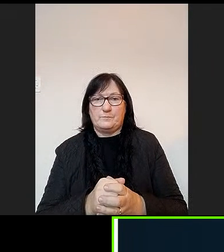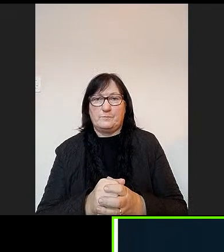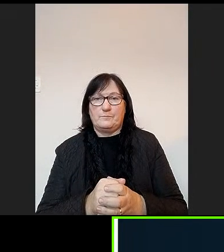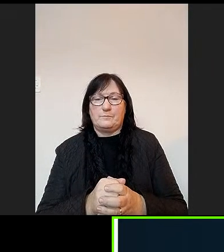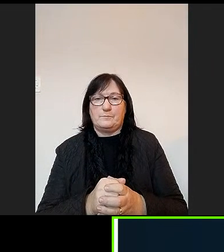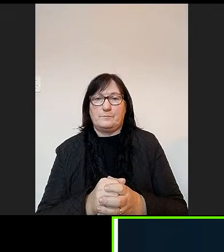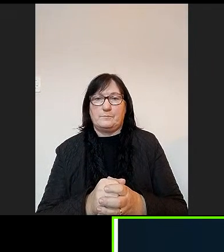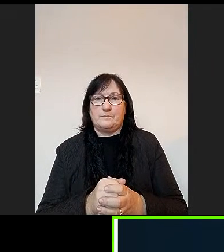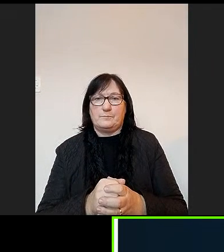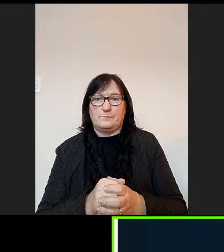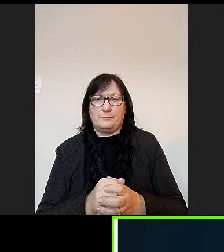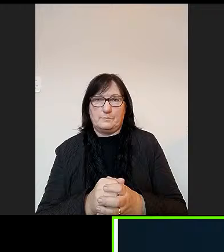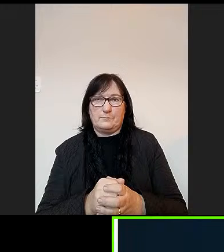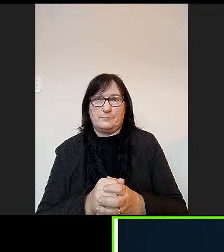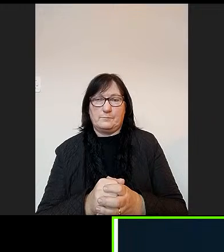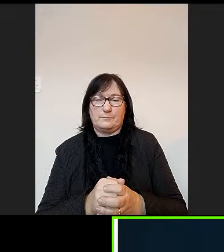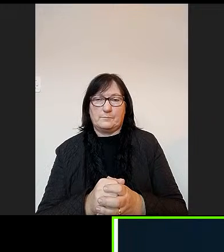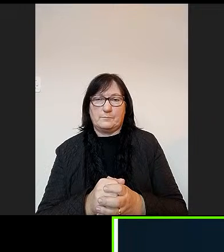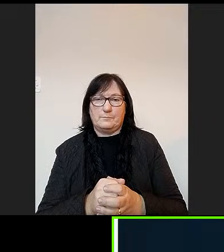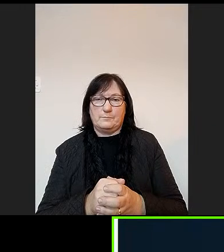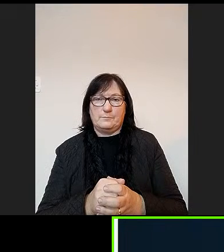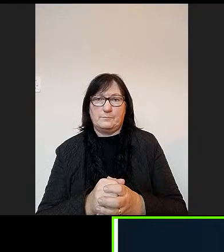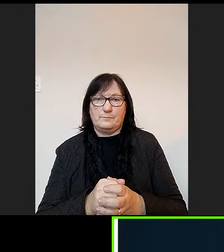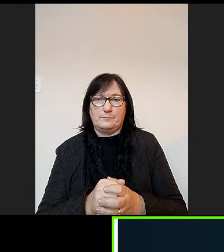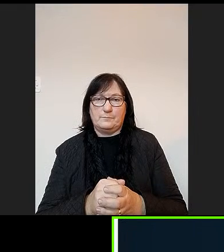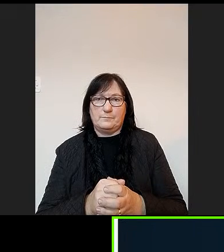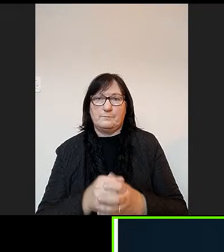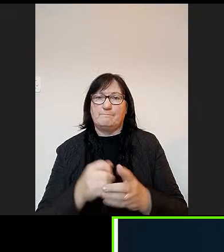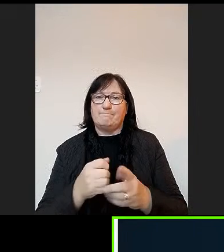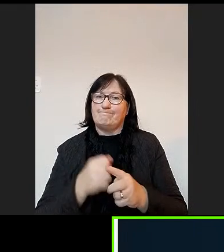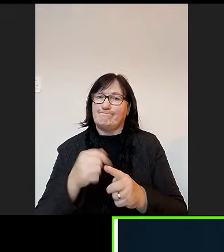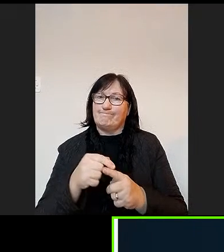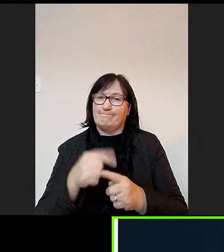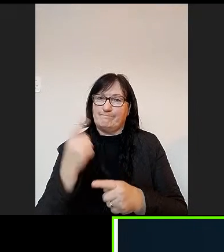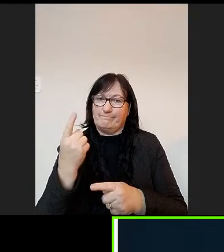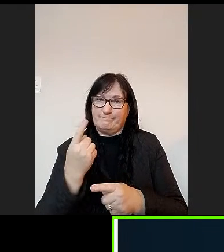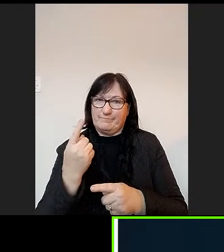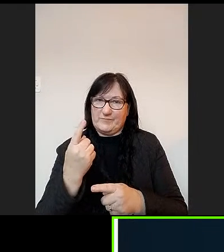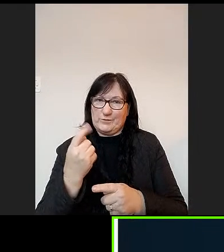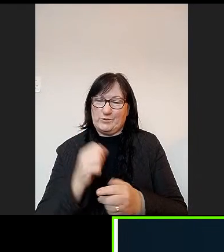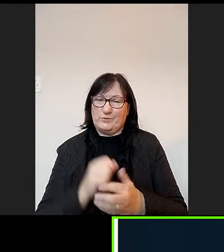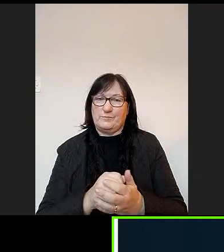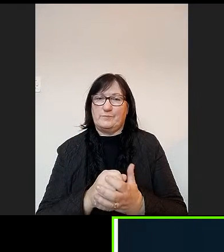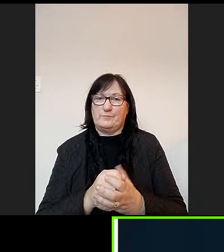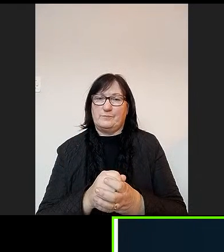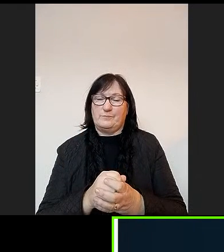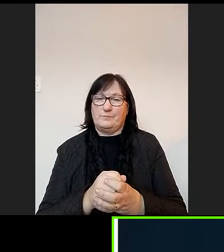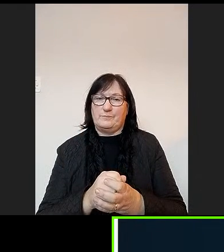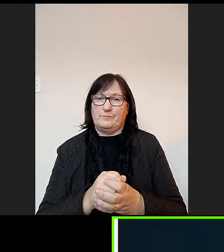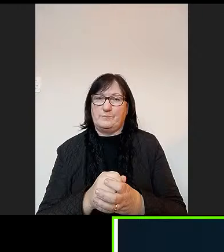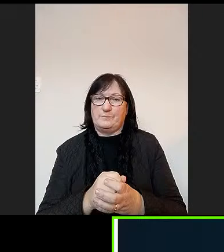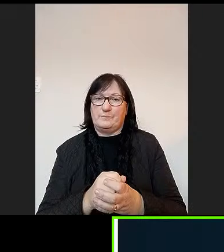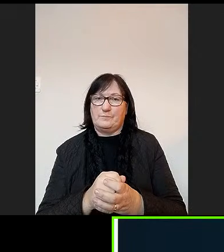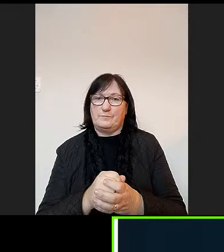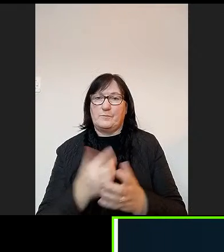I think firstly, let me commend